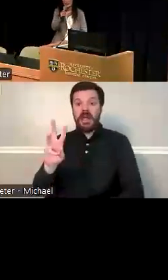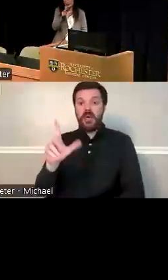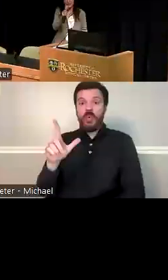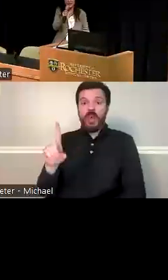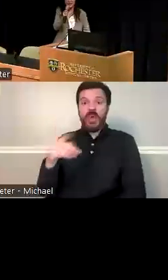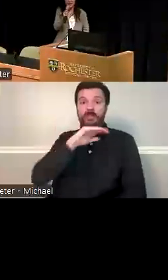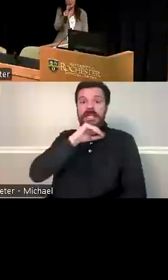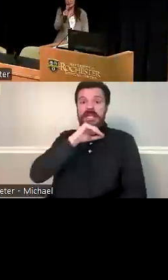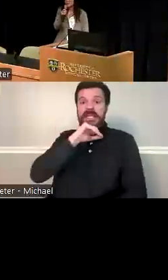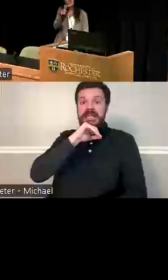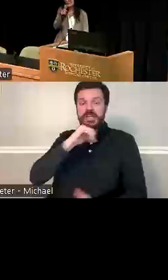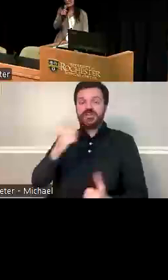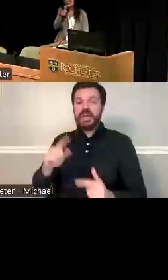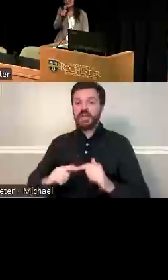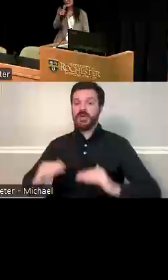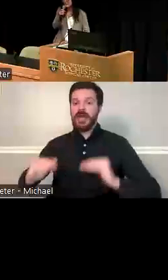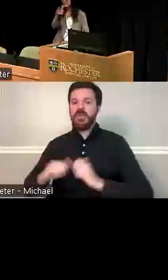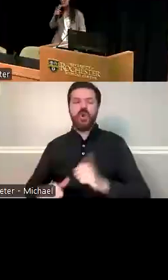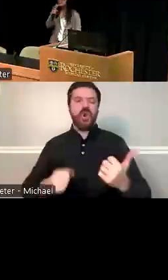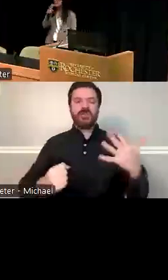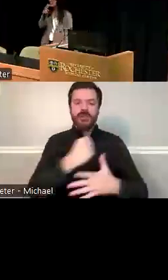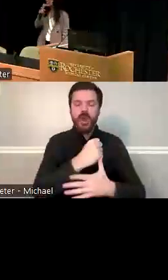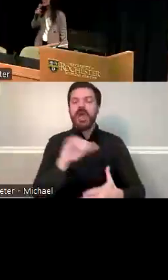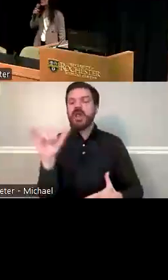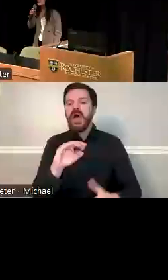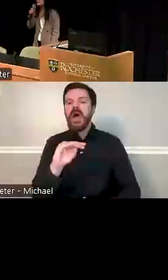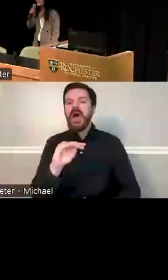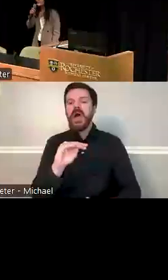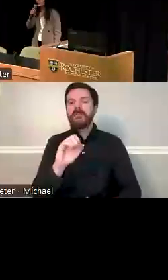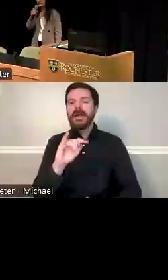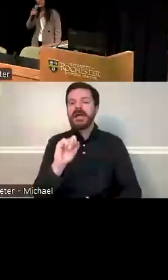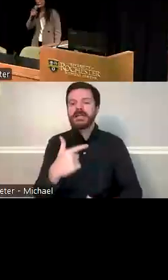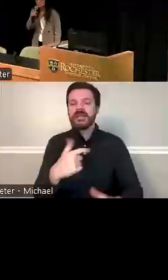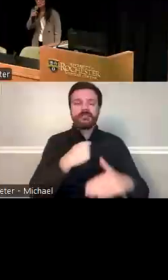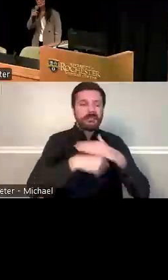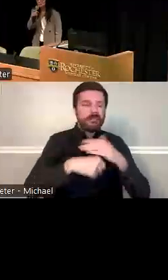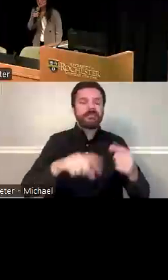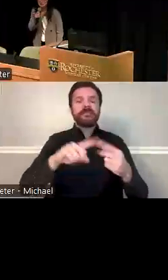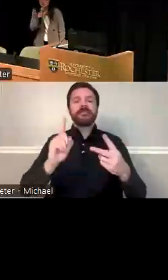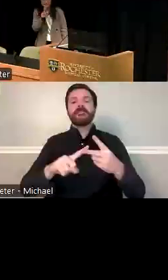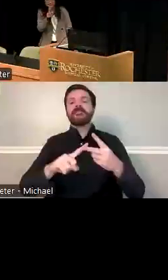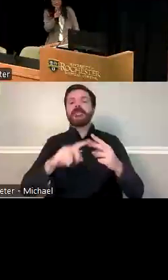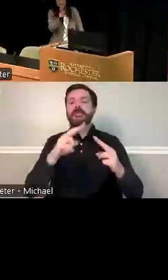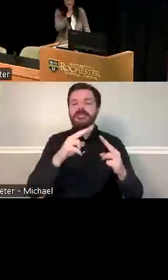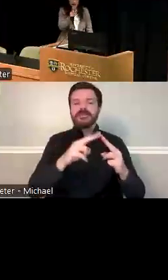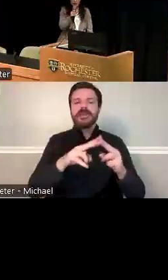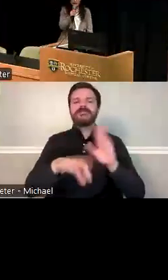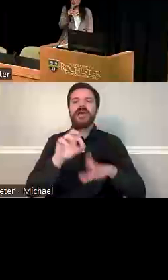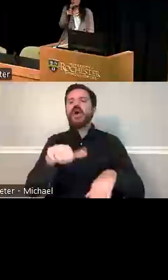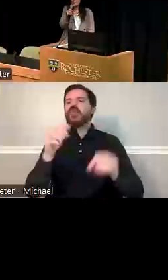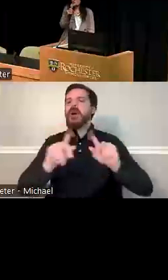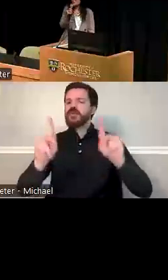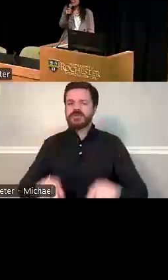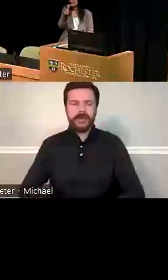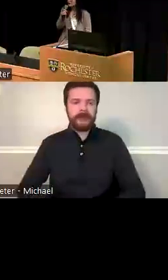try to balance that with other priorities like mating and companionship and finding other opportunities. And they